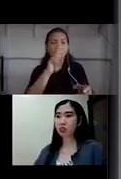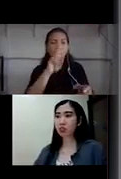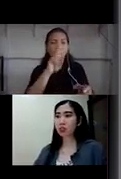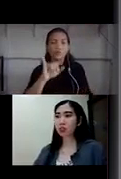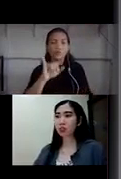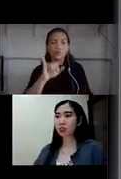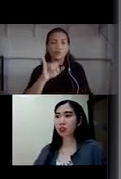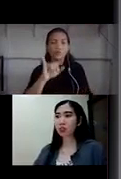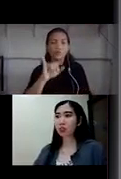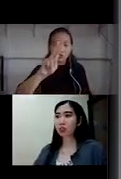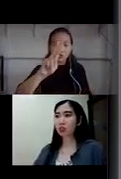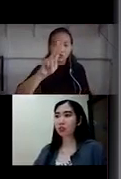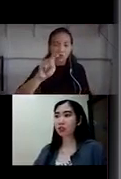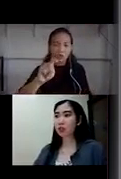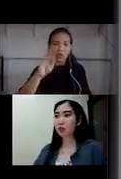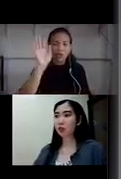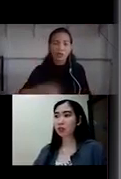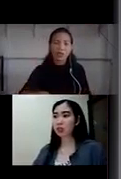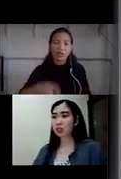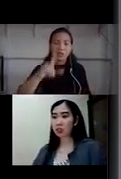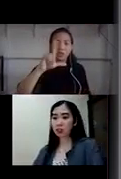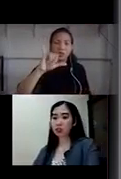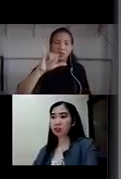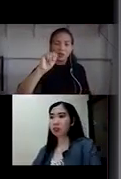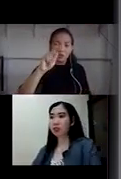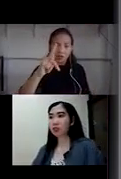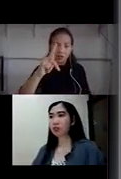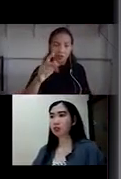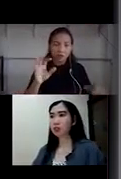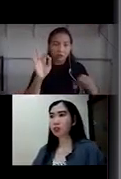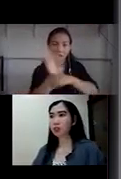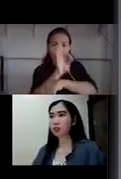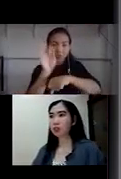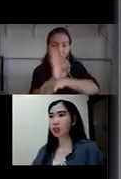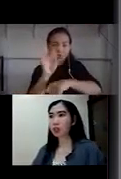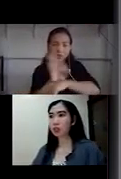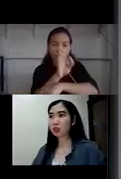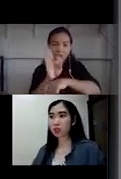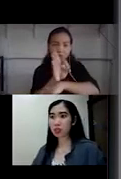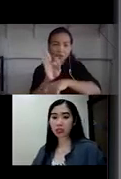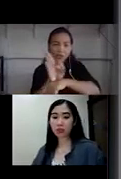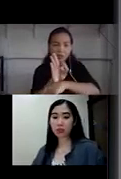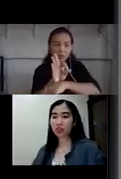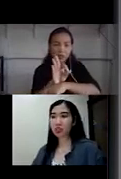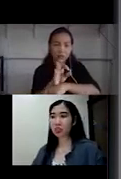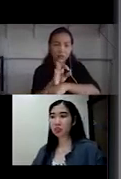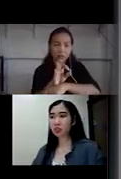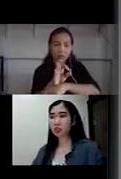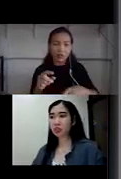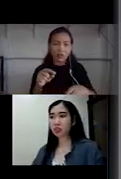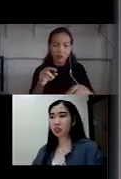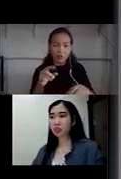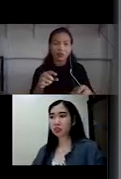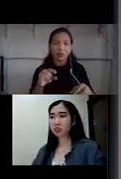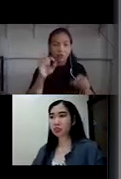function. So, example is this. To do that, kunyari ito, chest imaging.